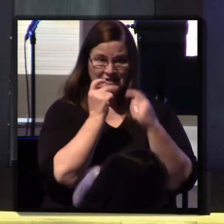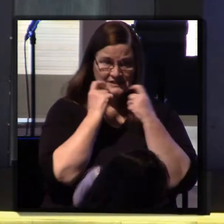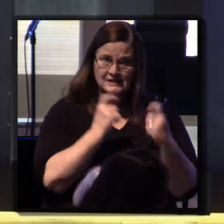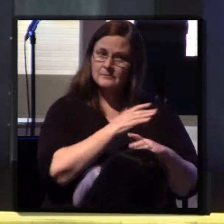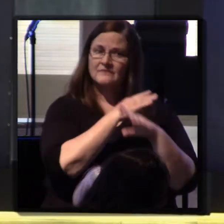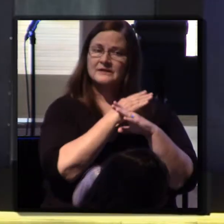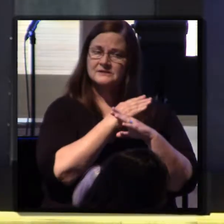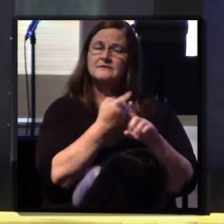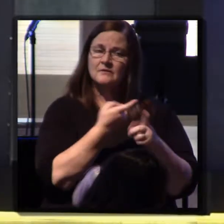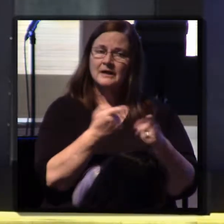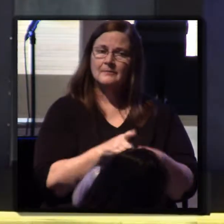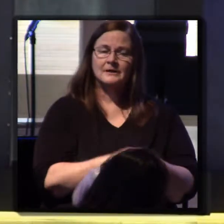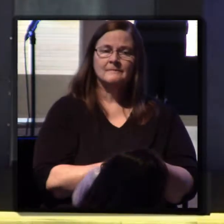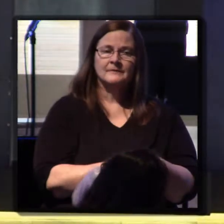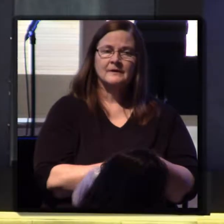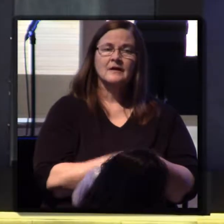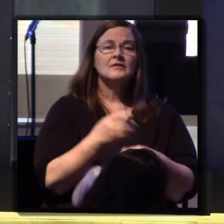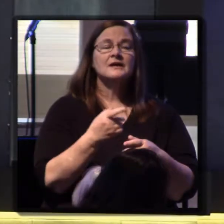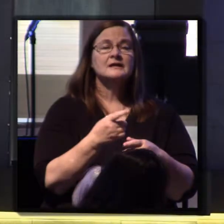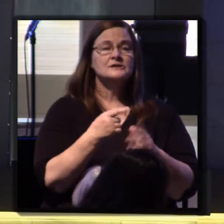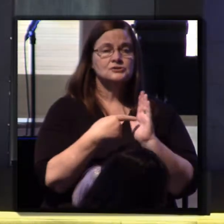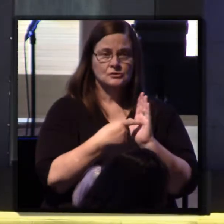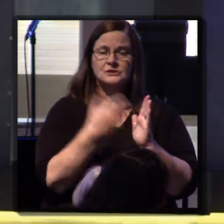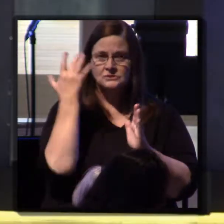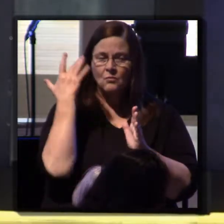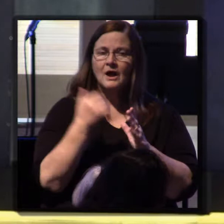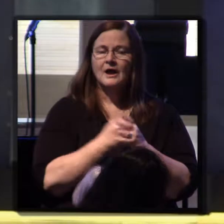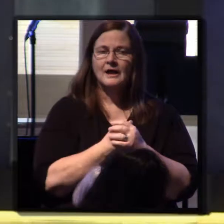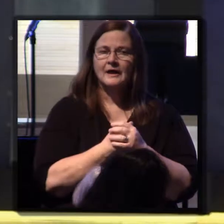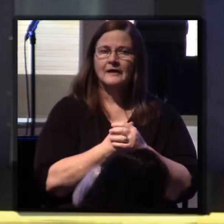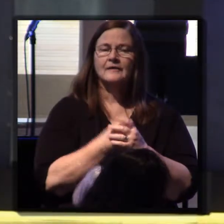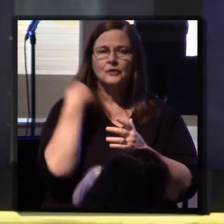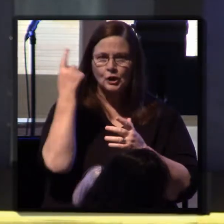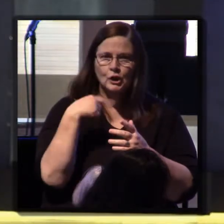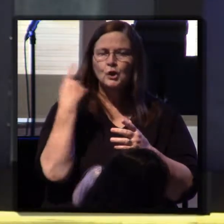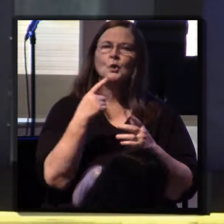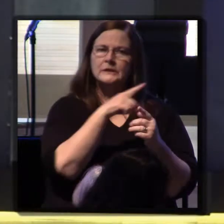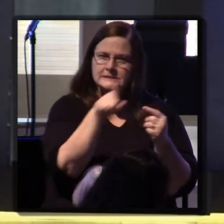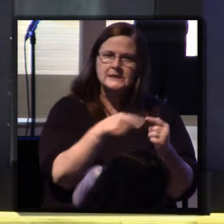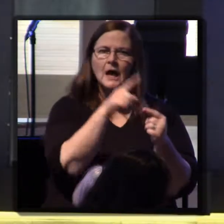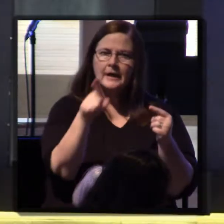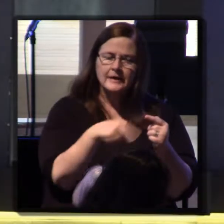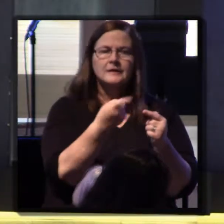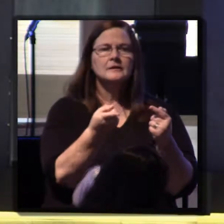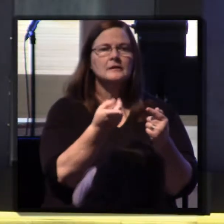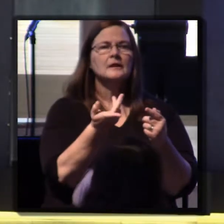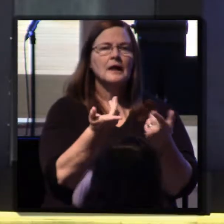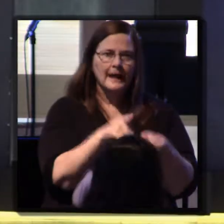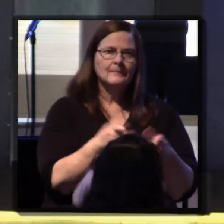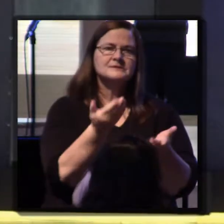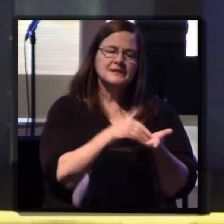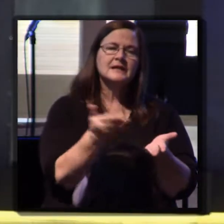He said, it can happen, but your sin prevents it from happening. And then he tells us why the